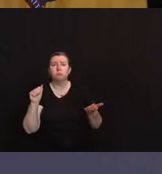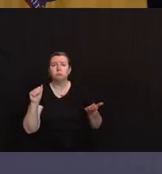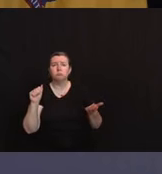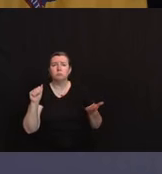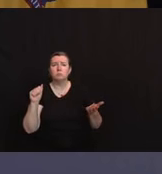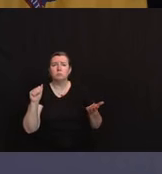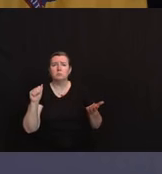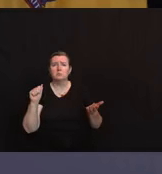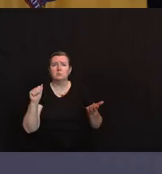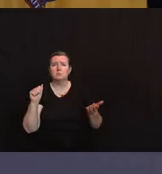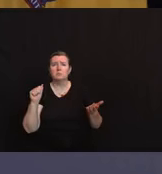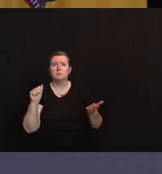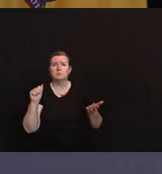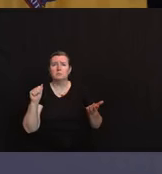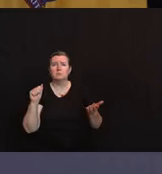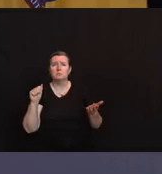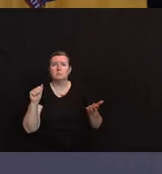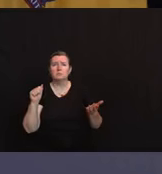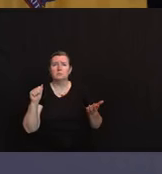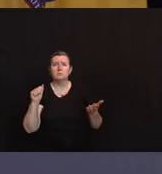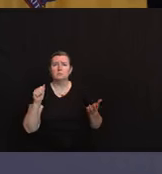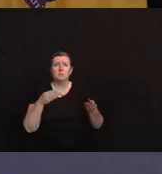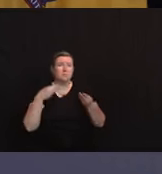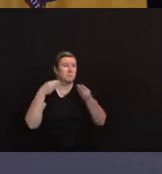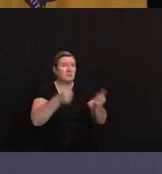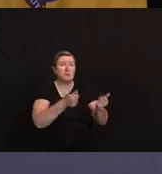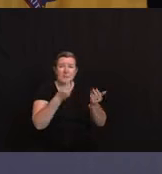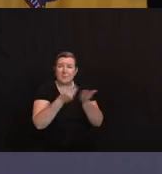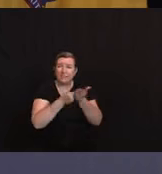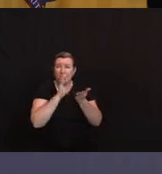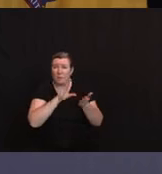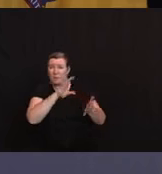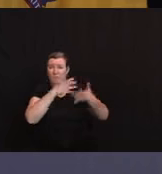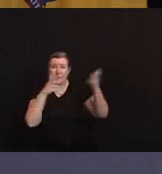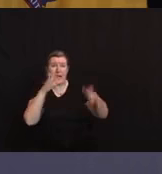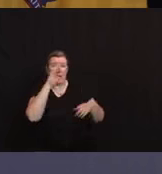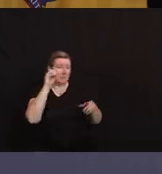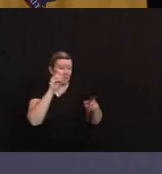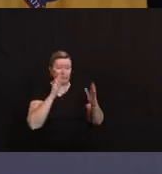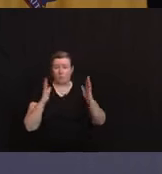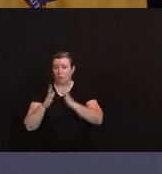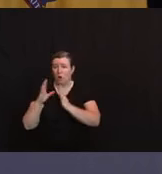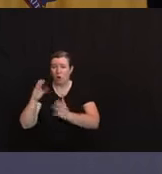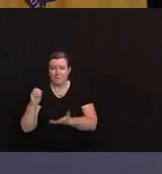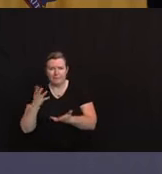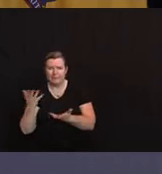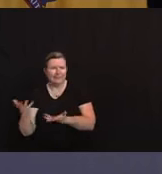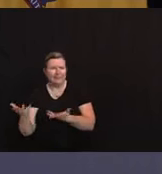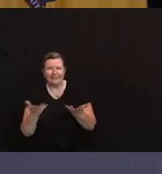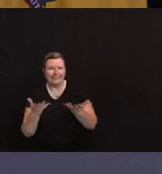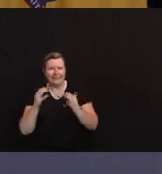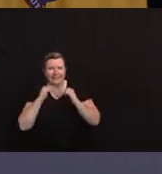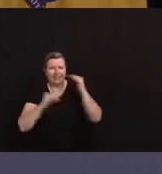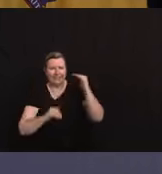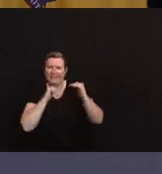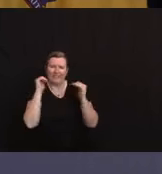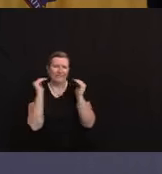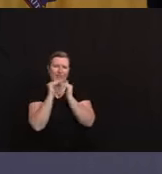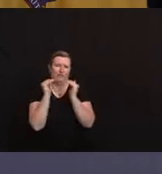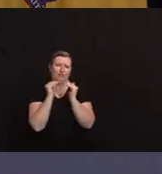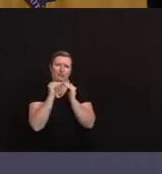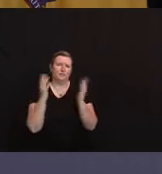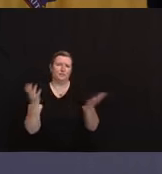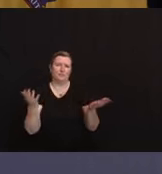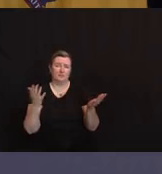the absolute expense of small companies. And it can't be either or. My math tells me that